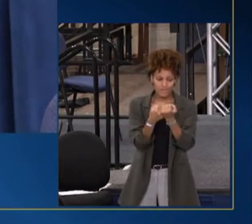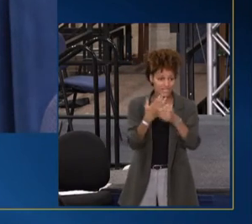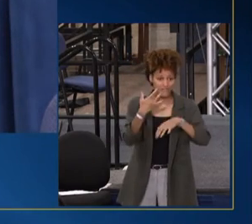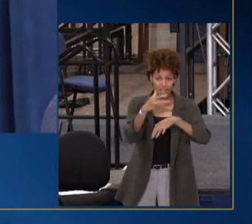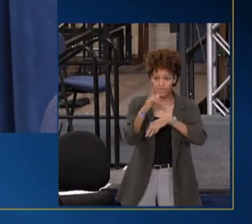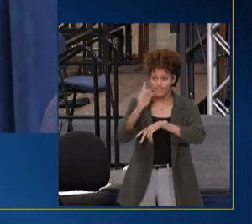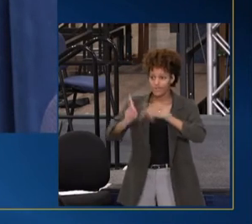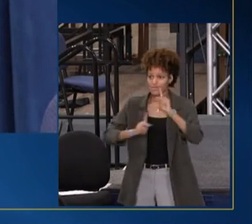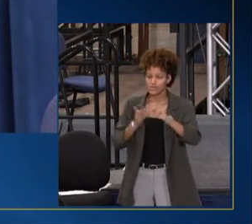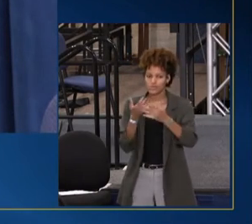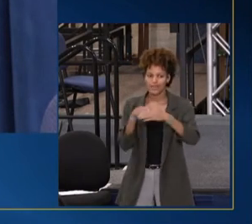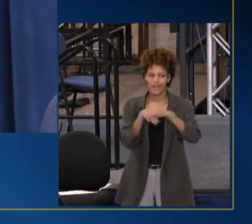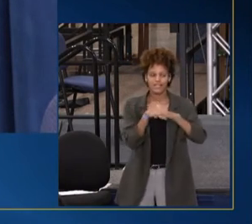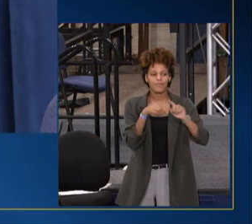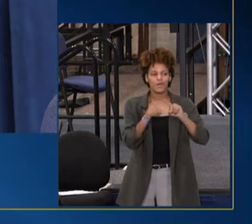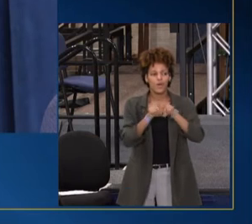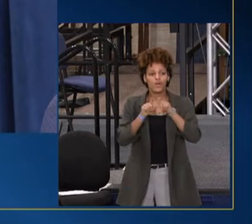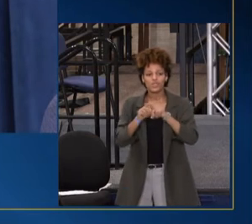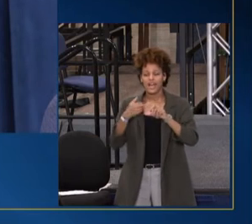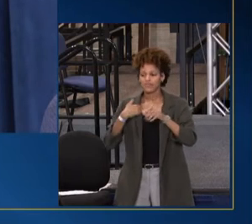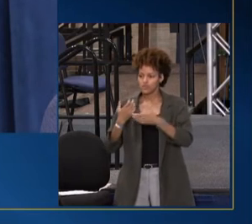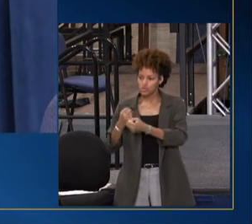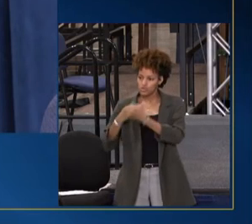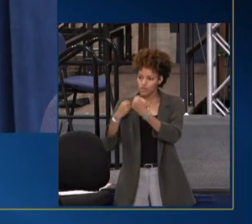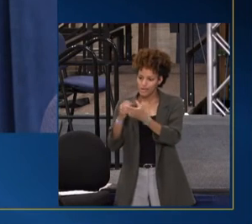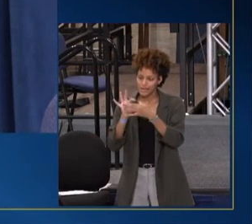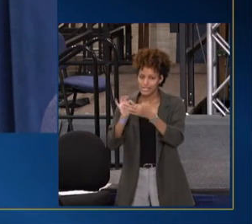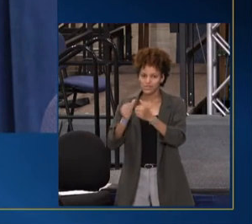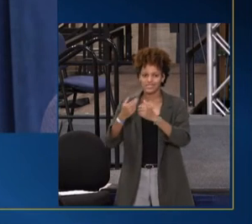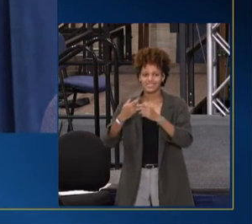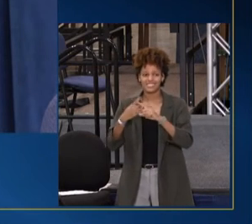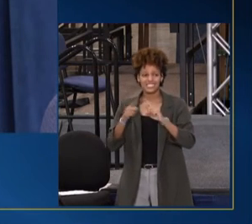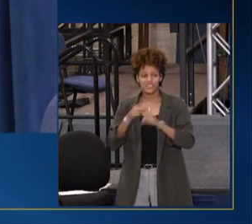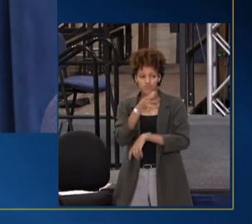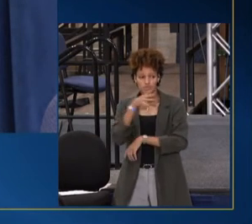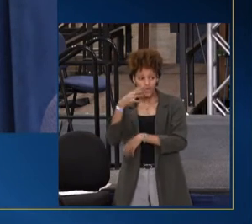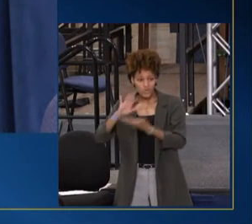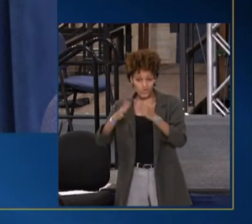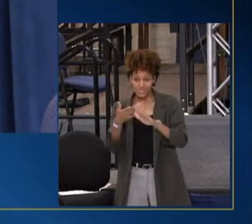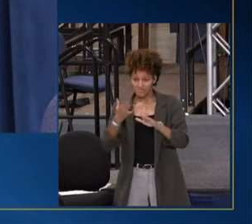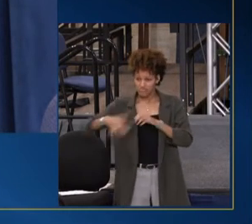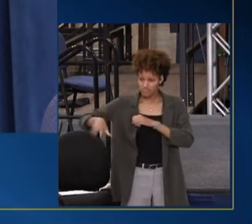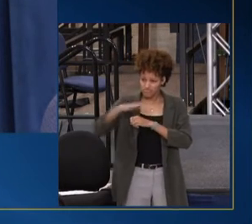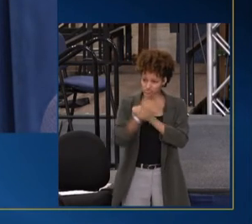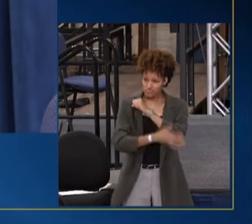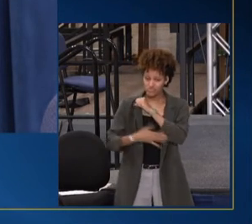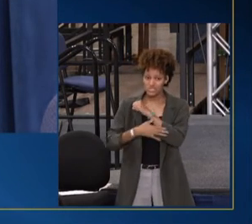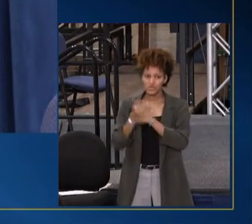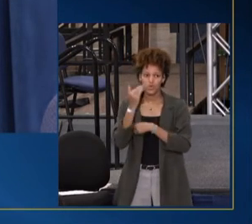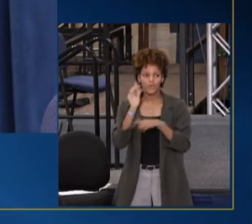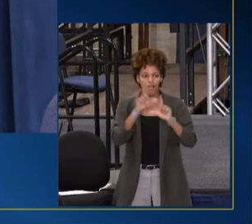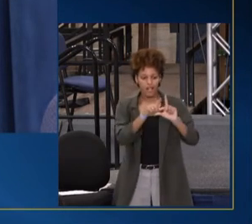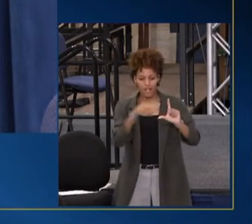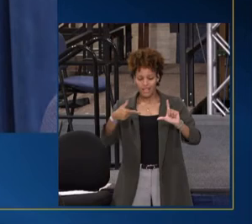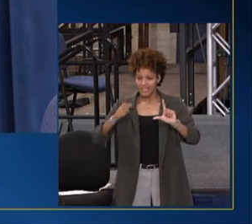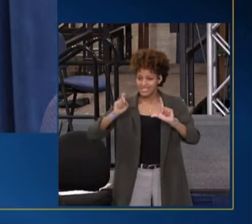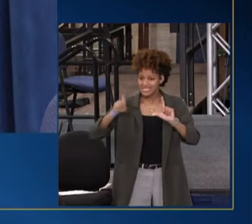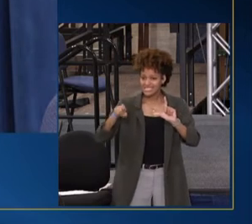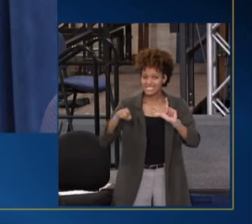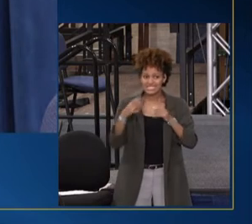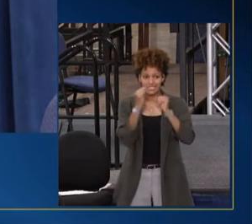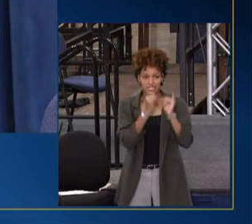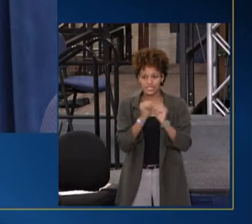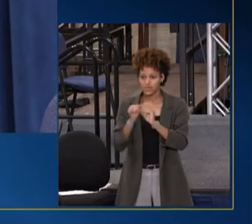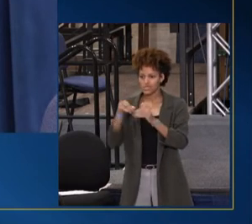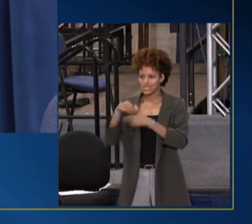available. We also have a very strong footprint in rural communities across the country. As many of you know, the needs of LGBTQ